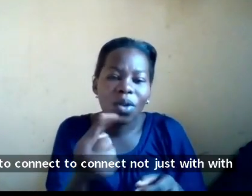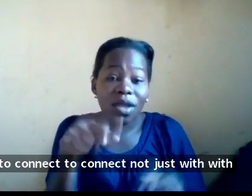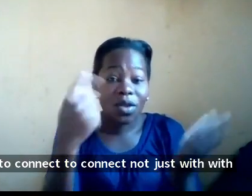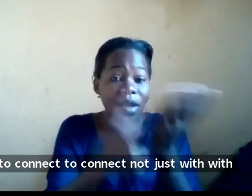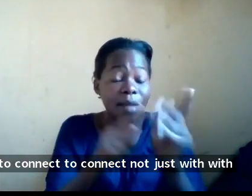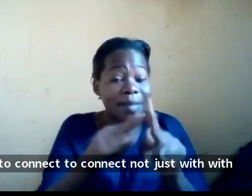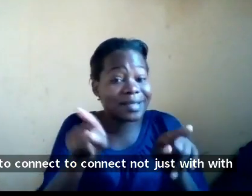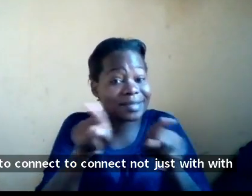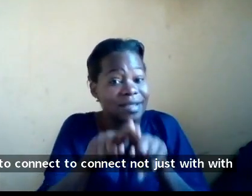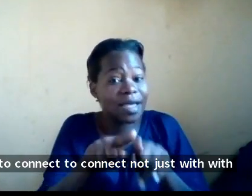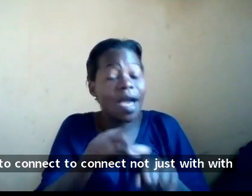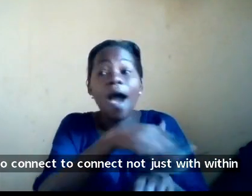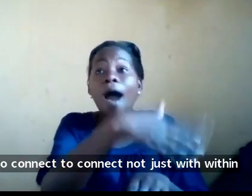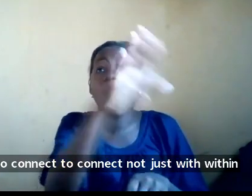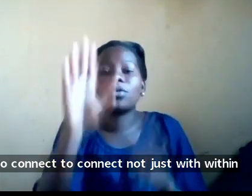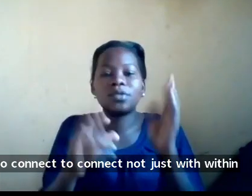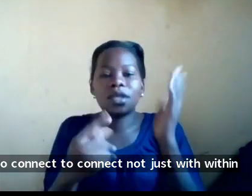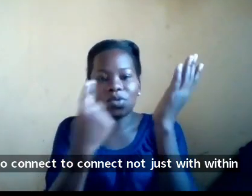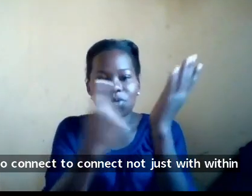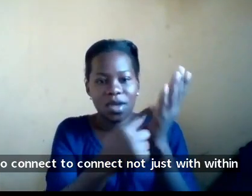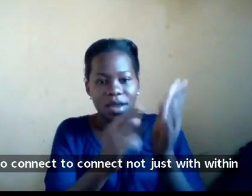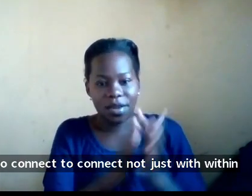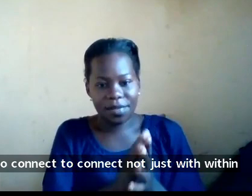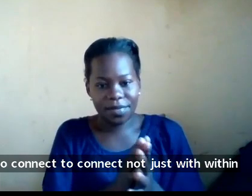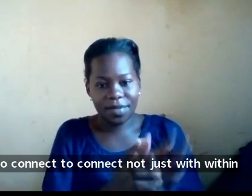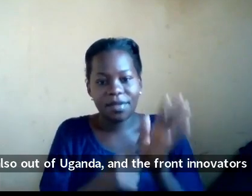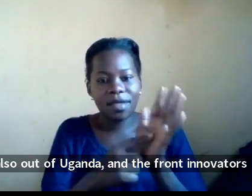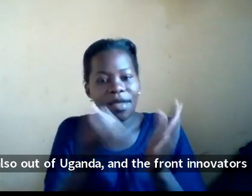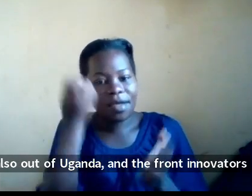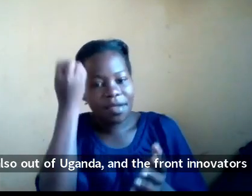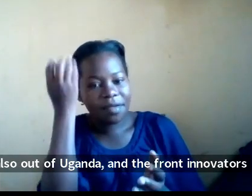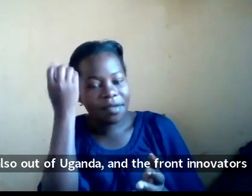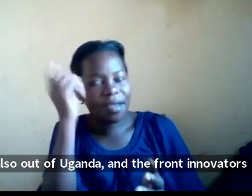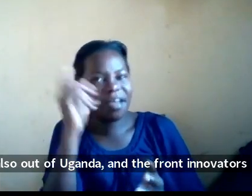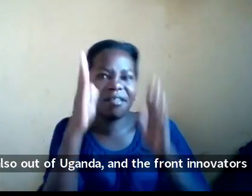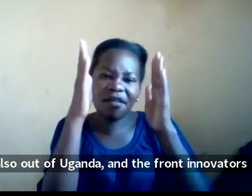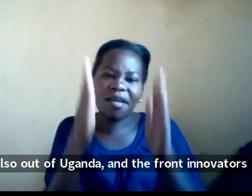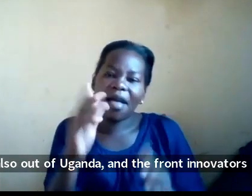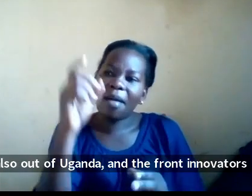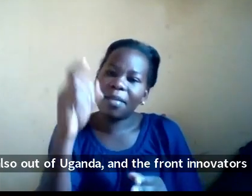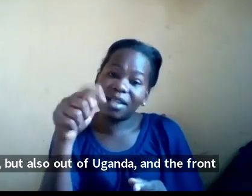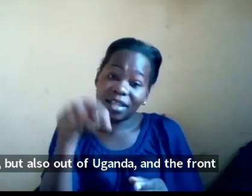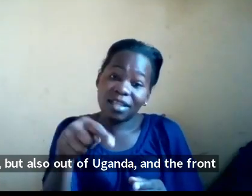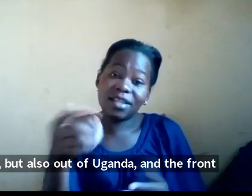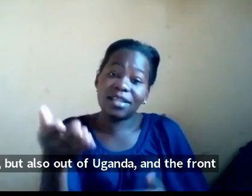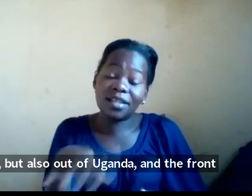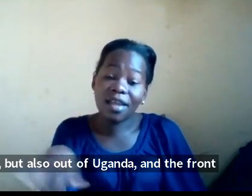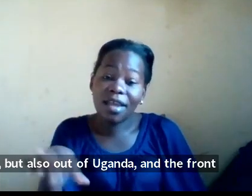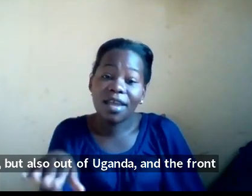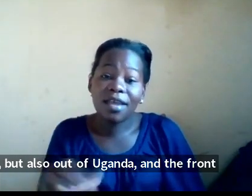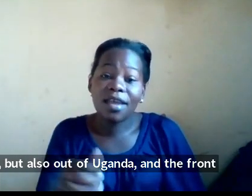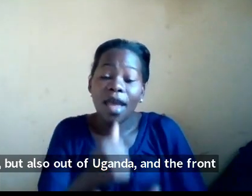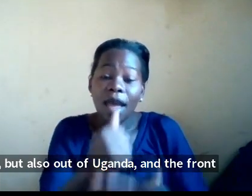also out of Uganda. And for an innovator and a person in this space, it allows you to work